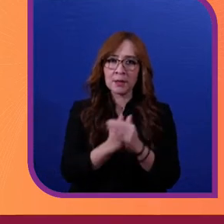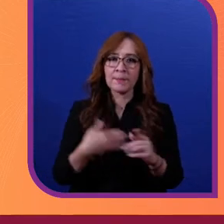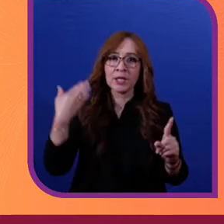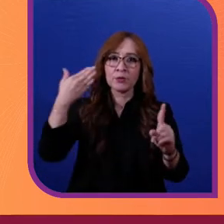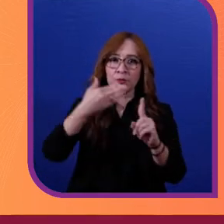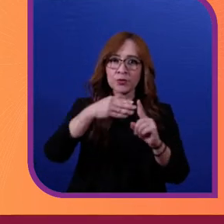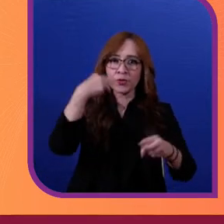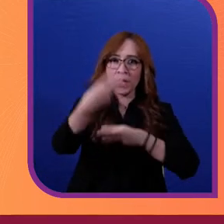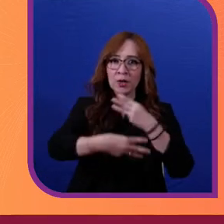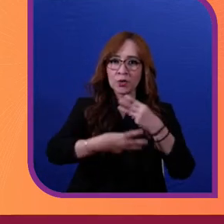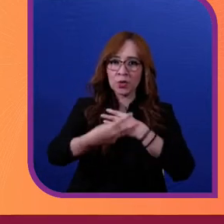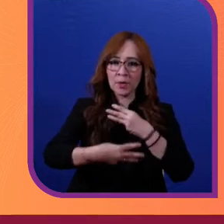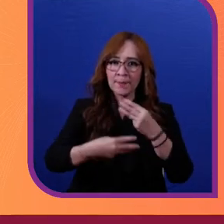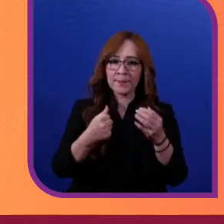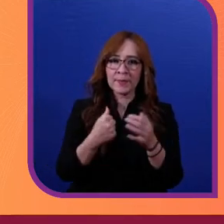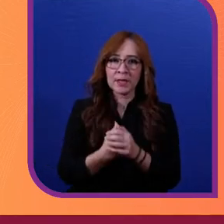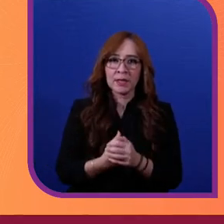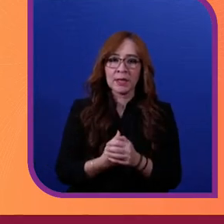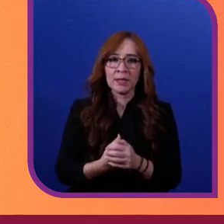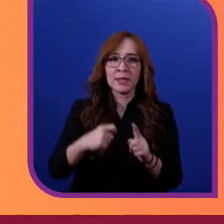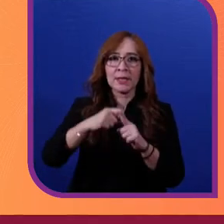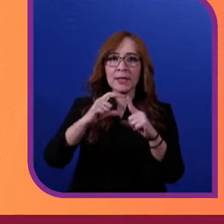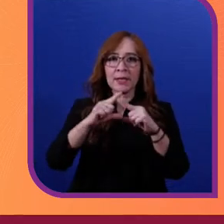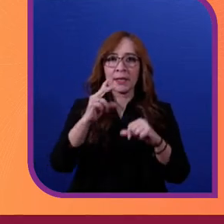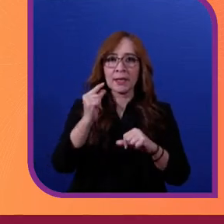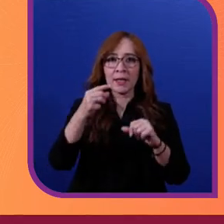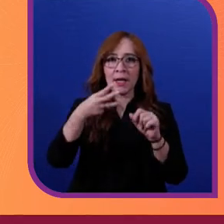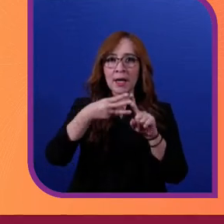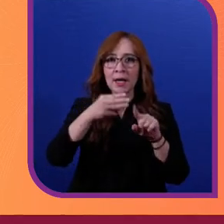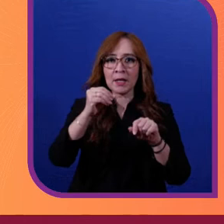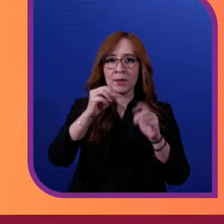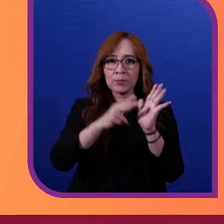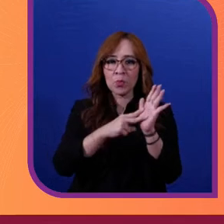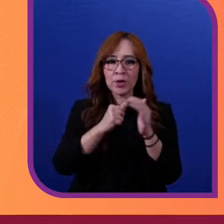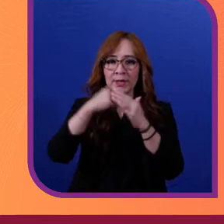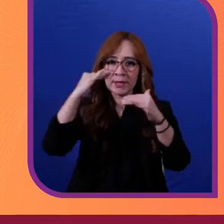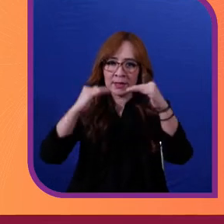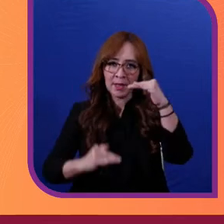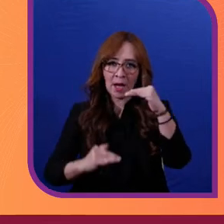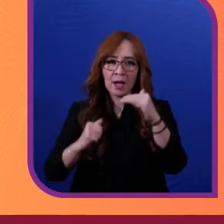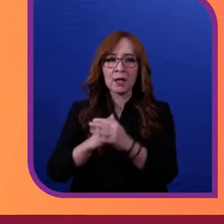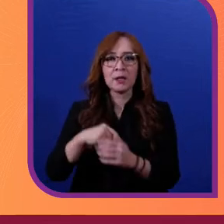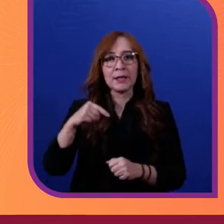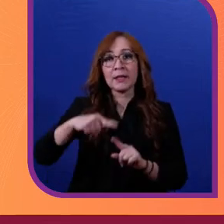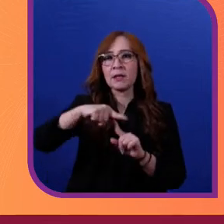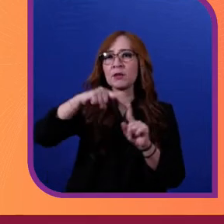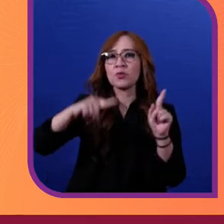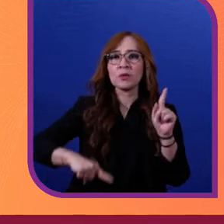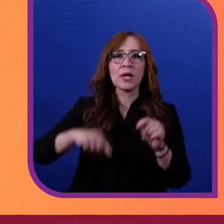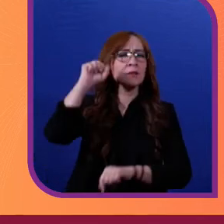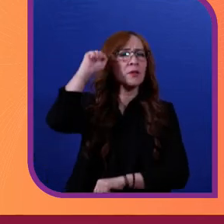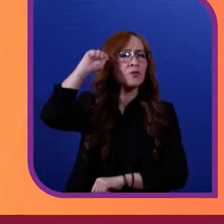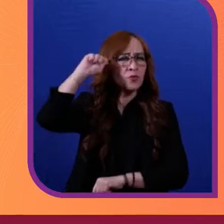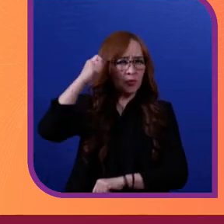iblis-iblis that this is not an easy job but we have to